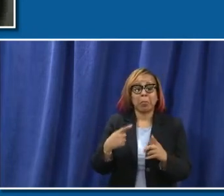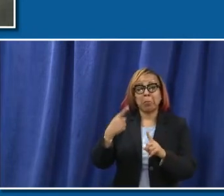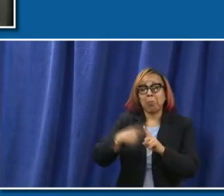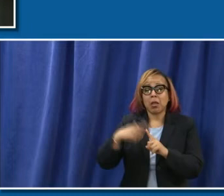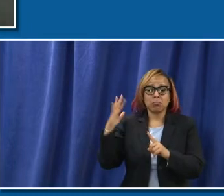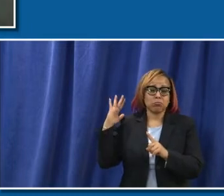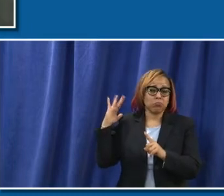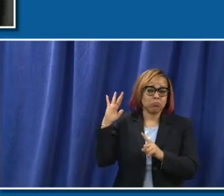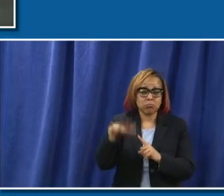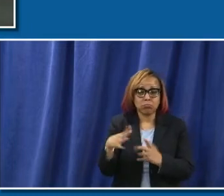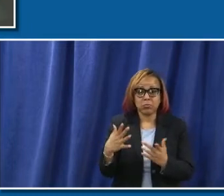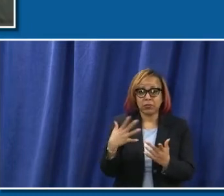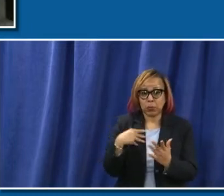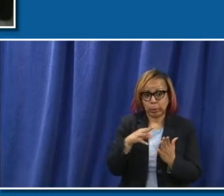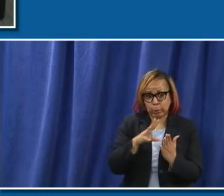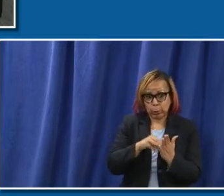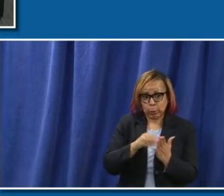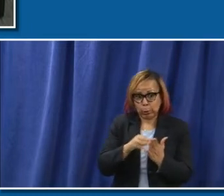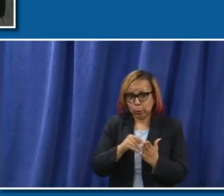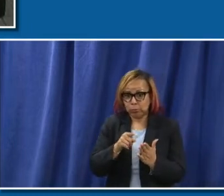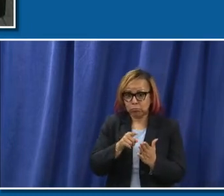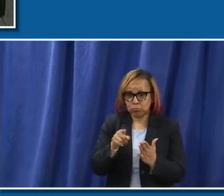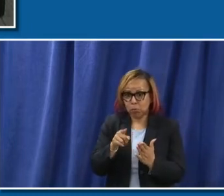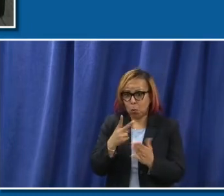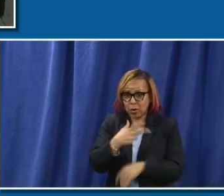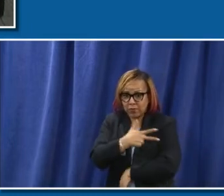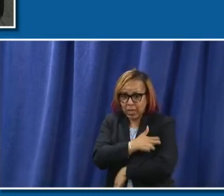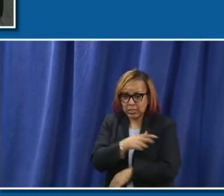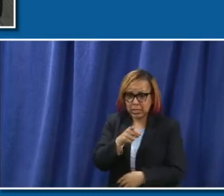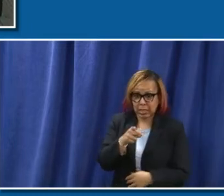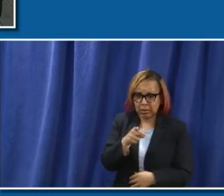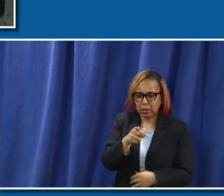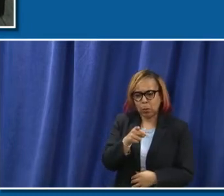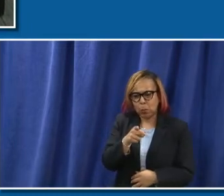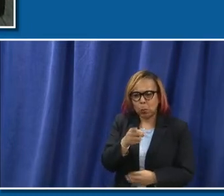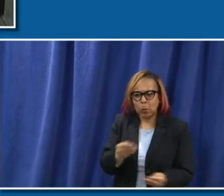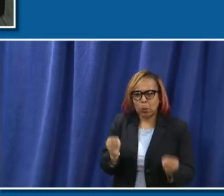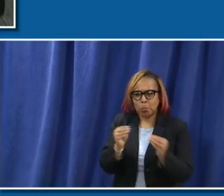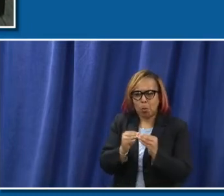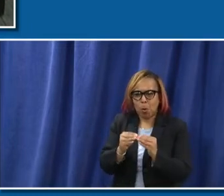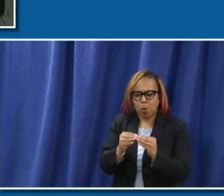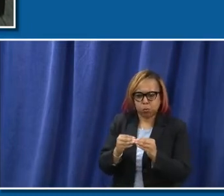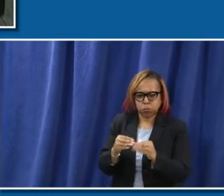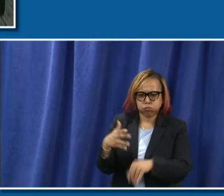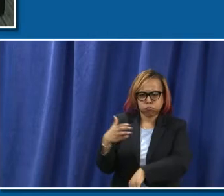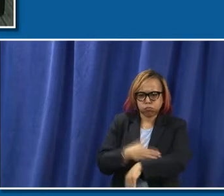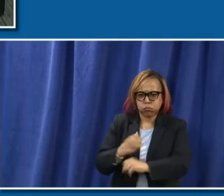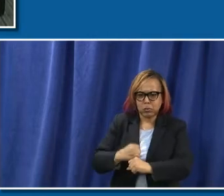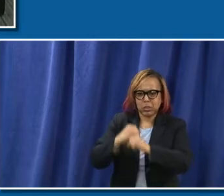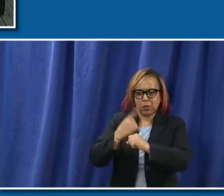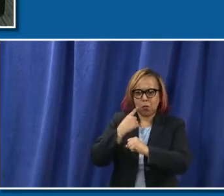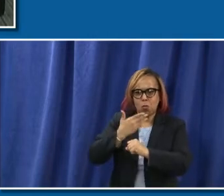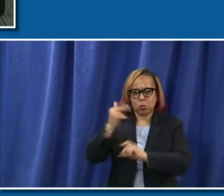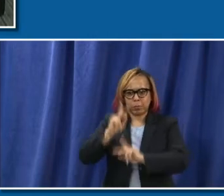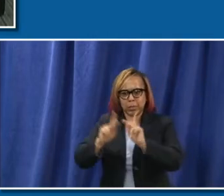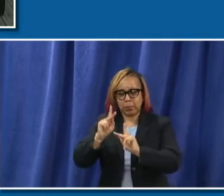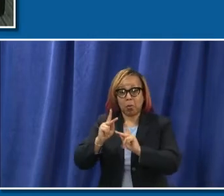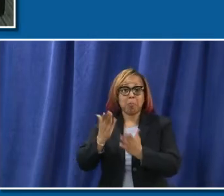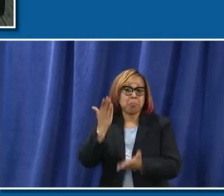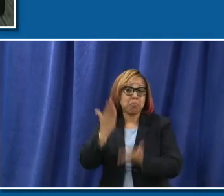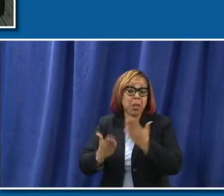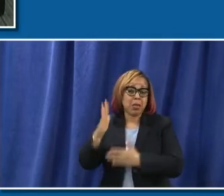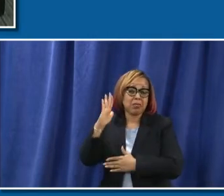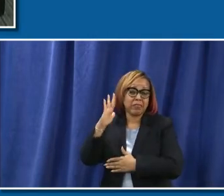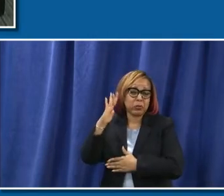down the line, if we learn that one vaccine turns out to be slightly more protective for people who are older, for example, maybe